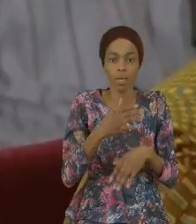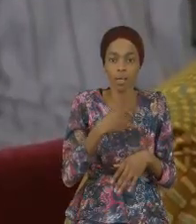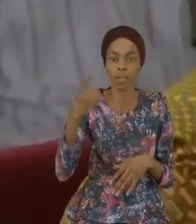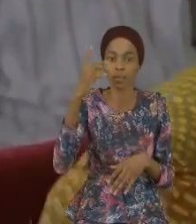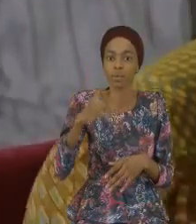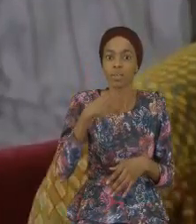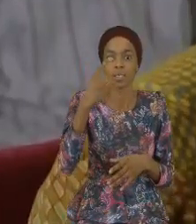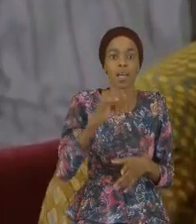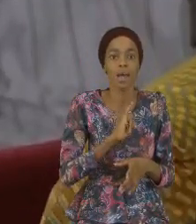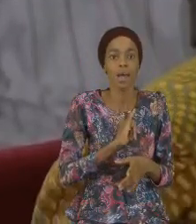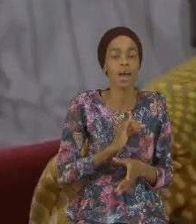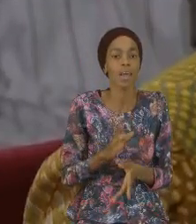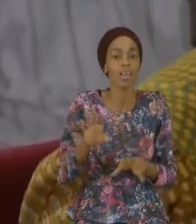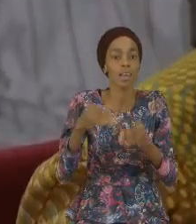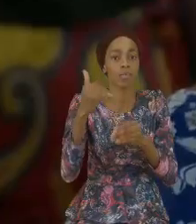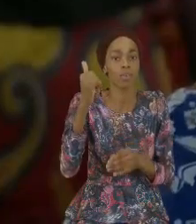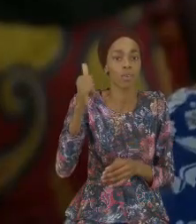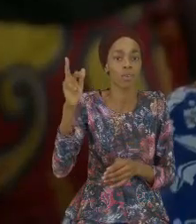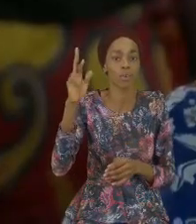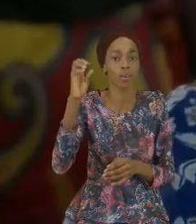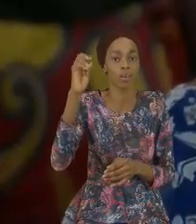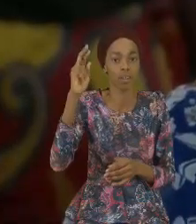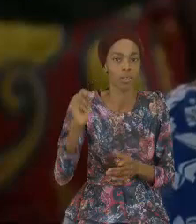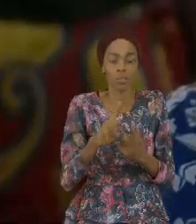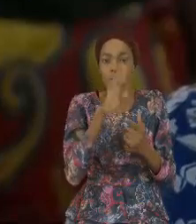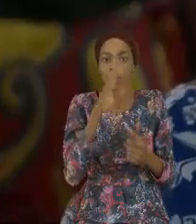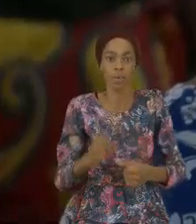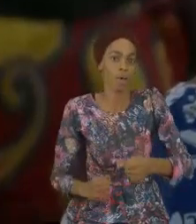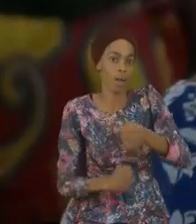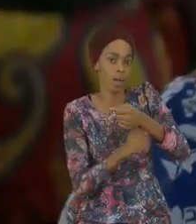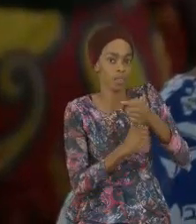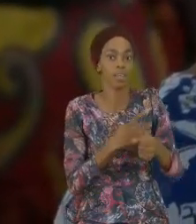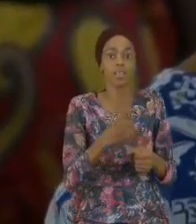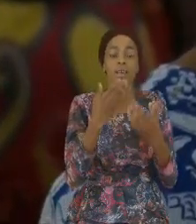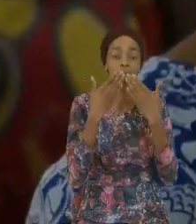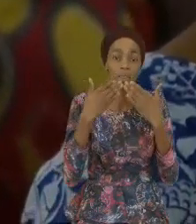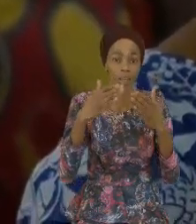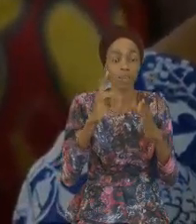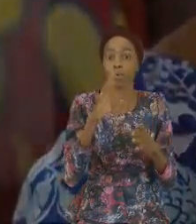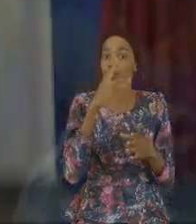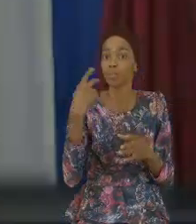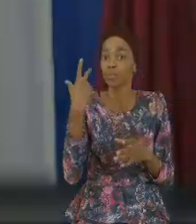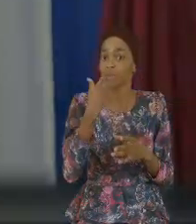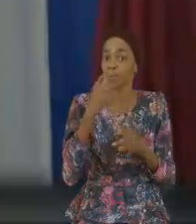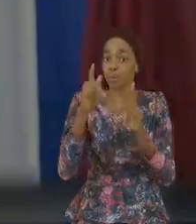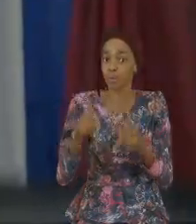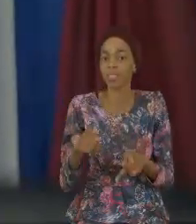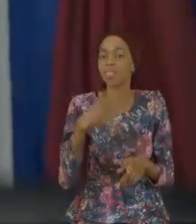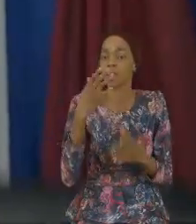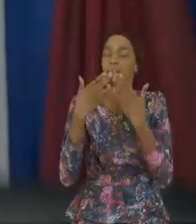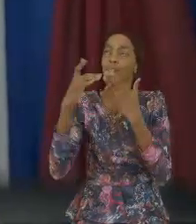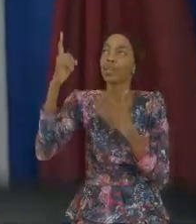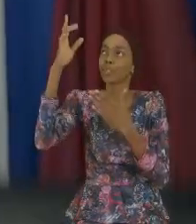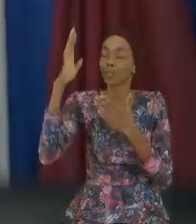to be your assistant. Thank you, Lord. He will be your spokesman. Thank you, Lord. And yet he was